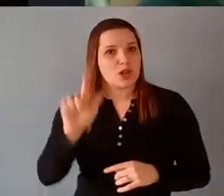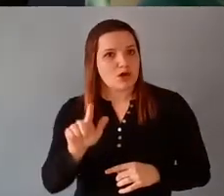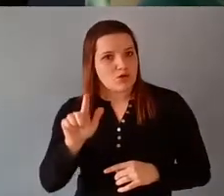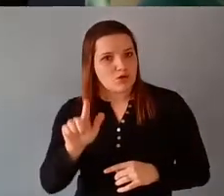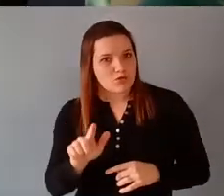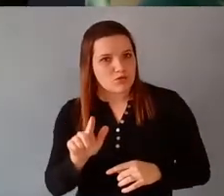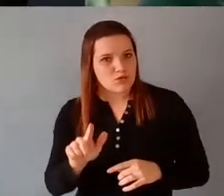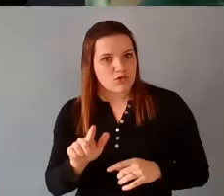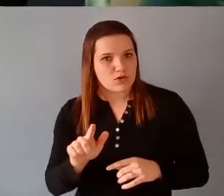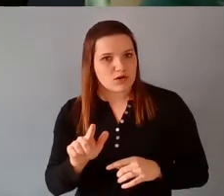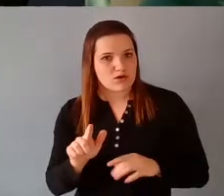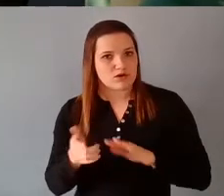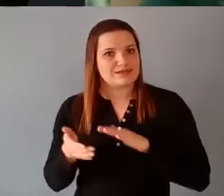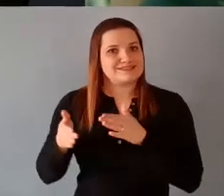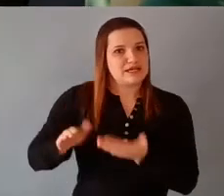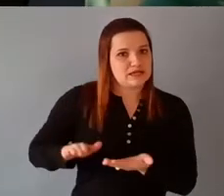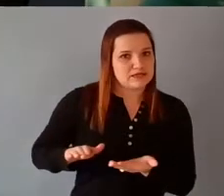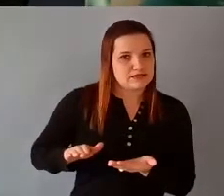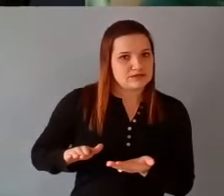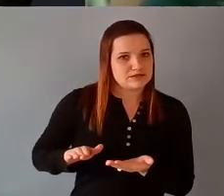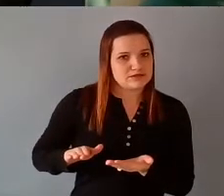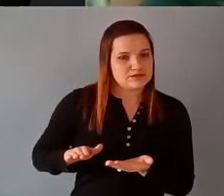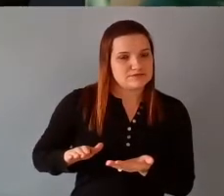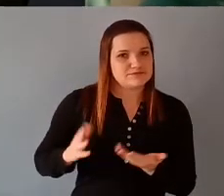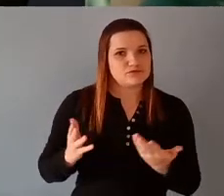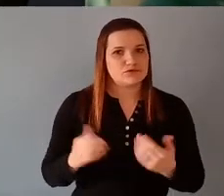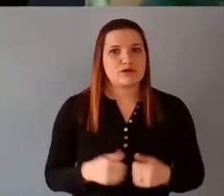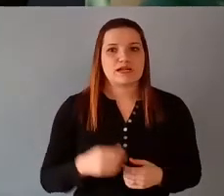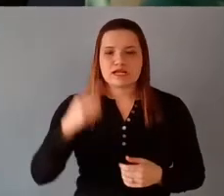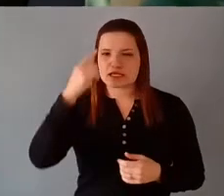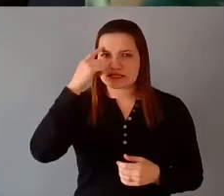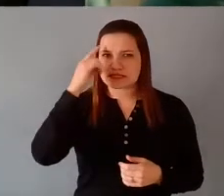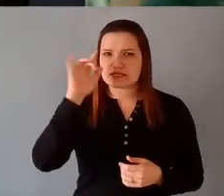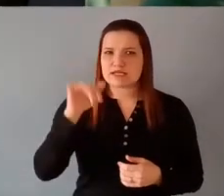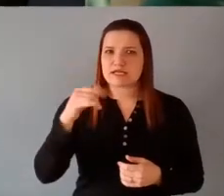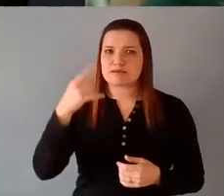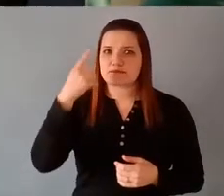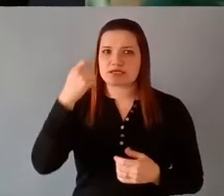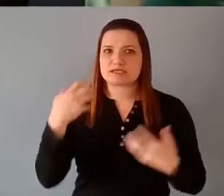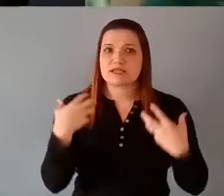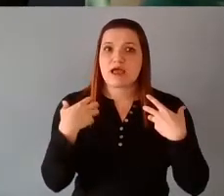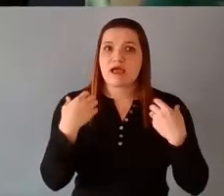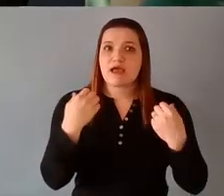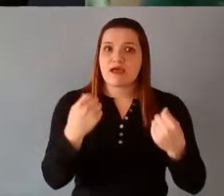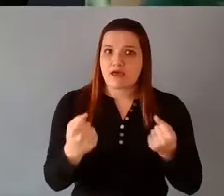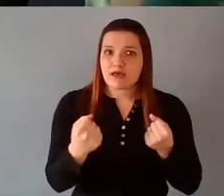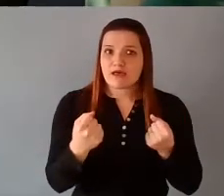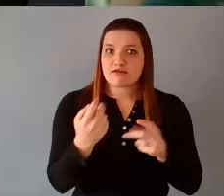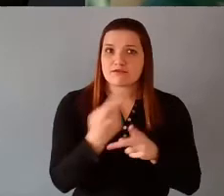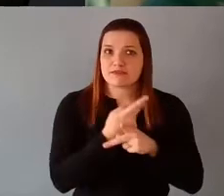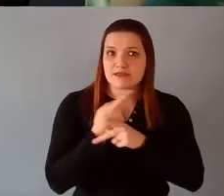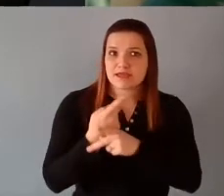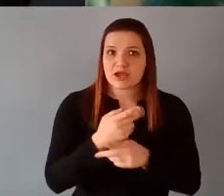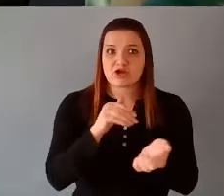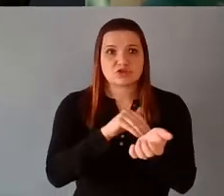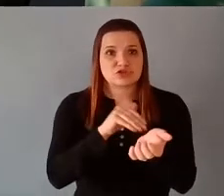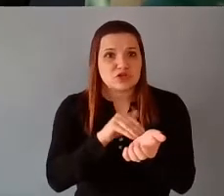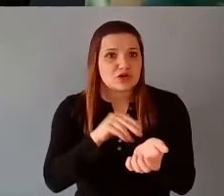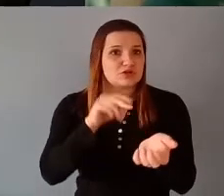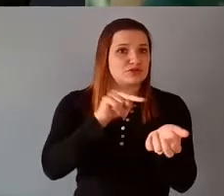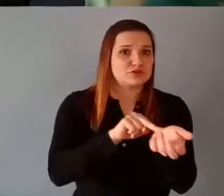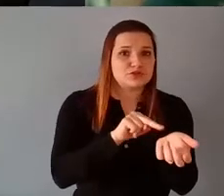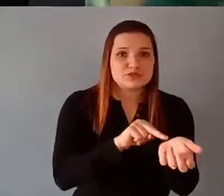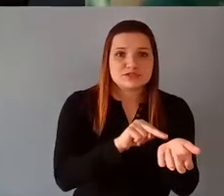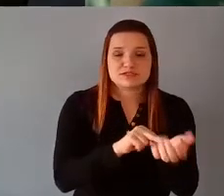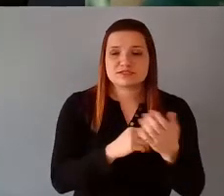actually dying. And I think that's a tribute to the healthcare industry and our doctors and our nurses finding